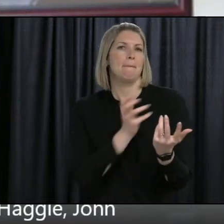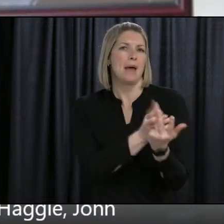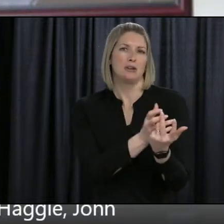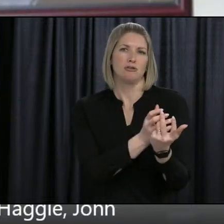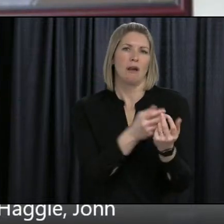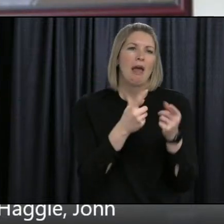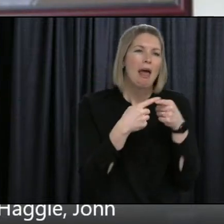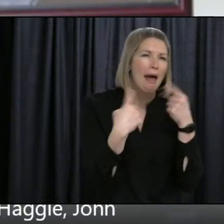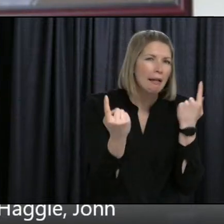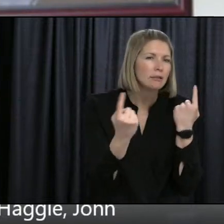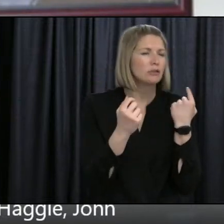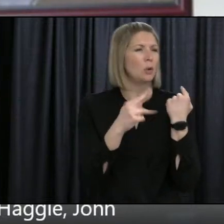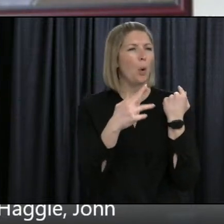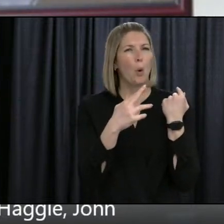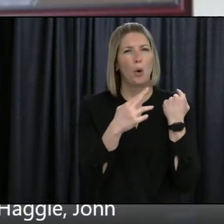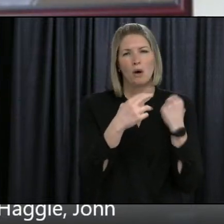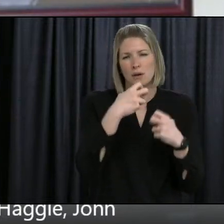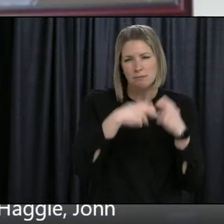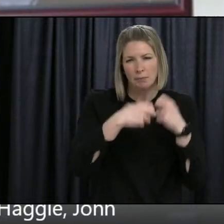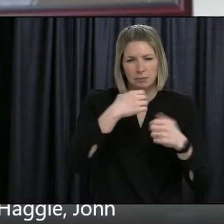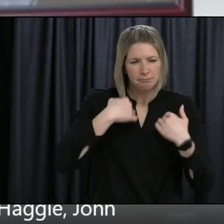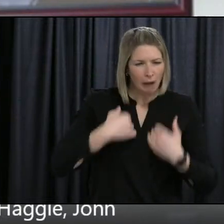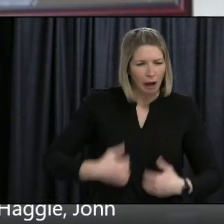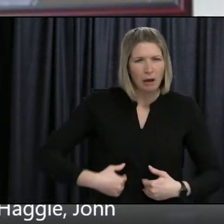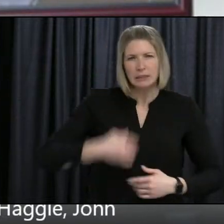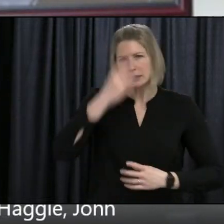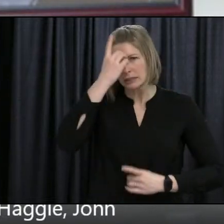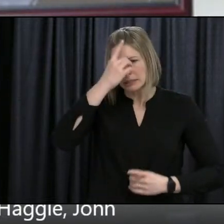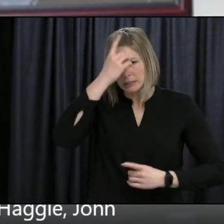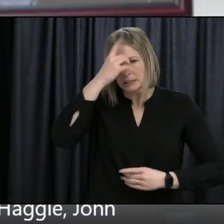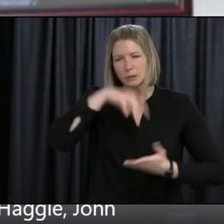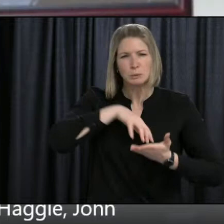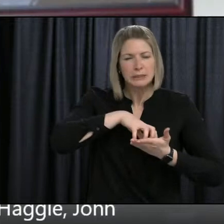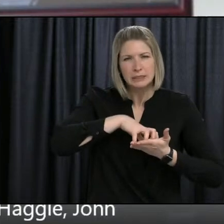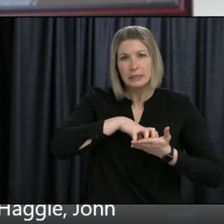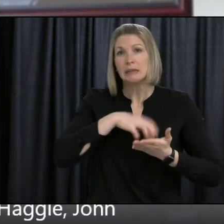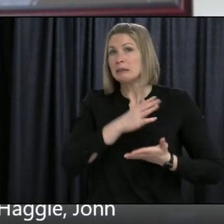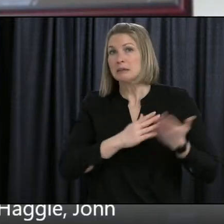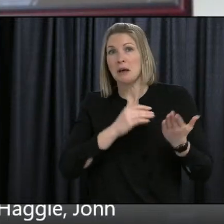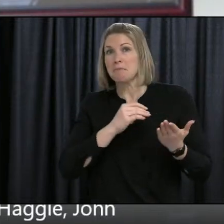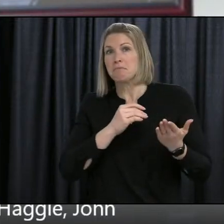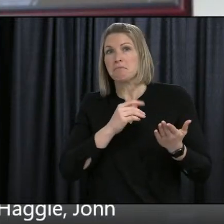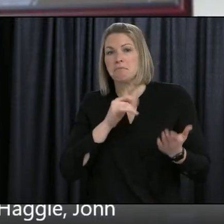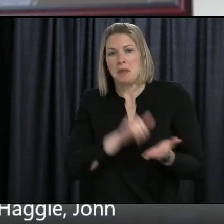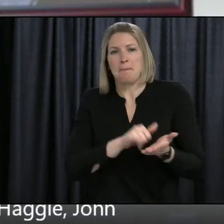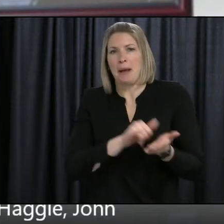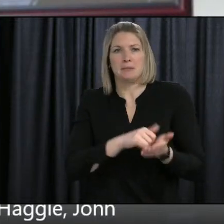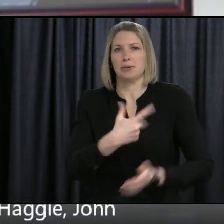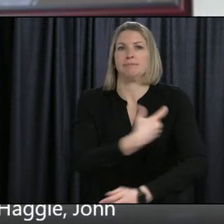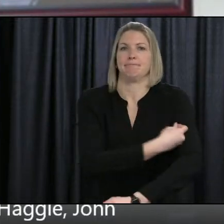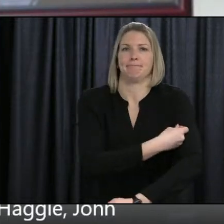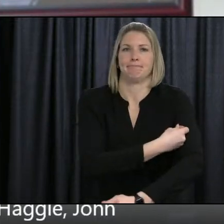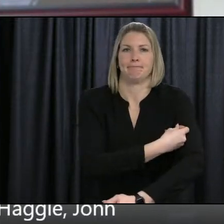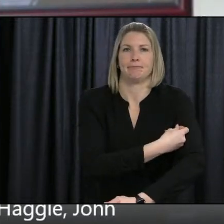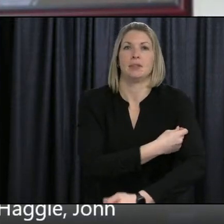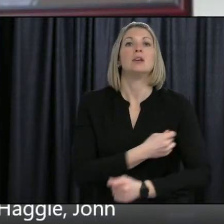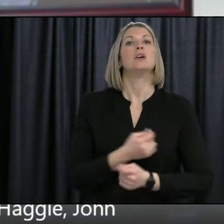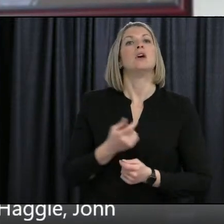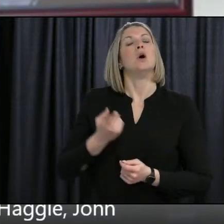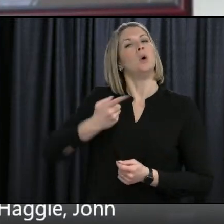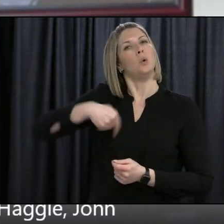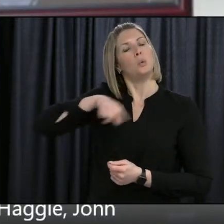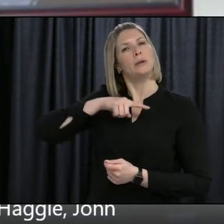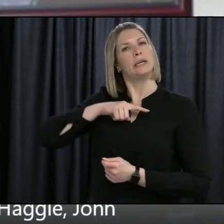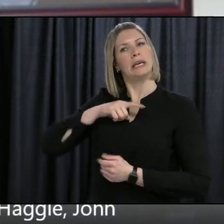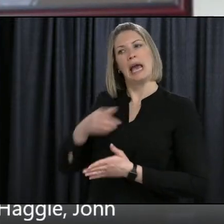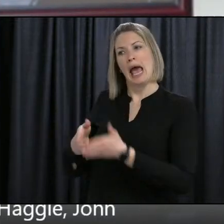others. And so we've tried to focus on that group first. And we have relied on the RHAs